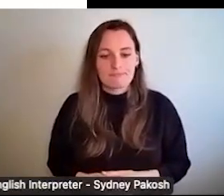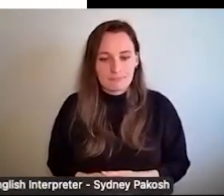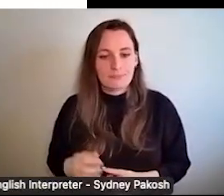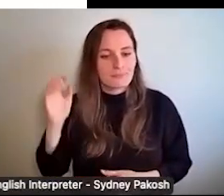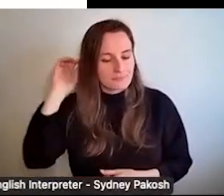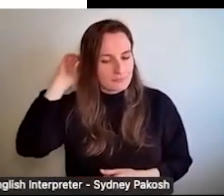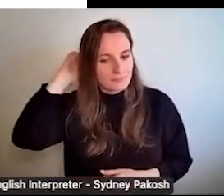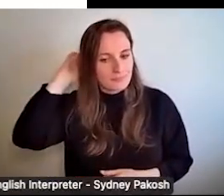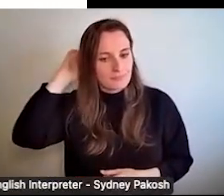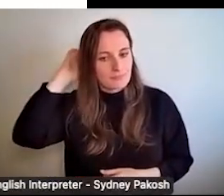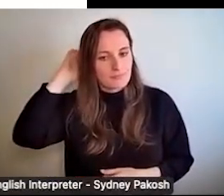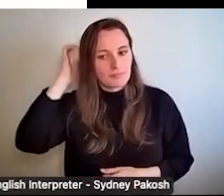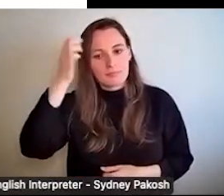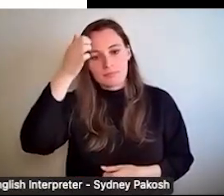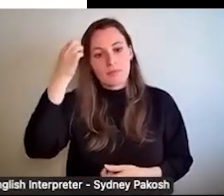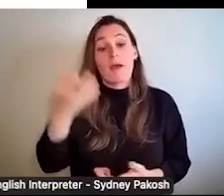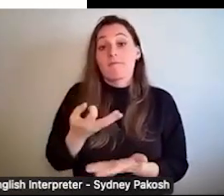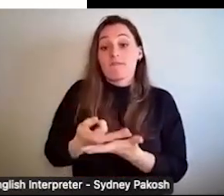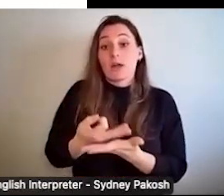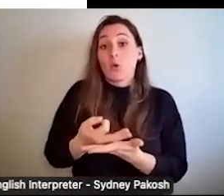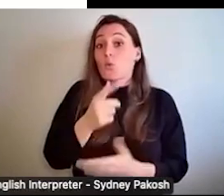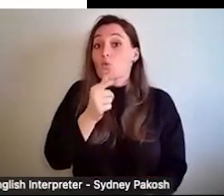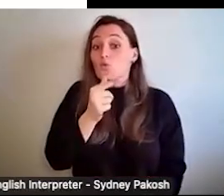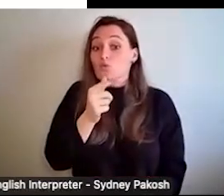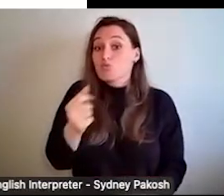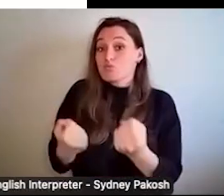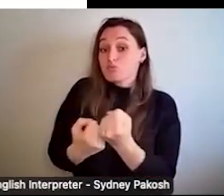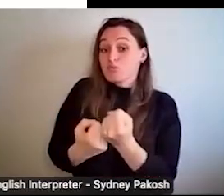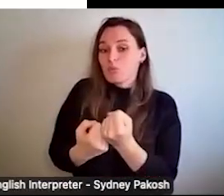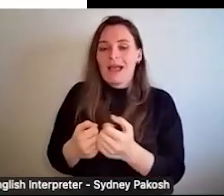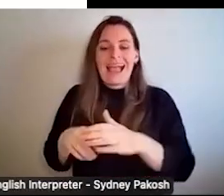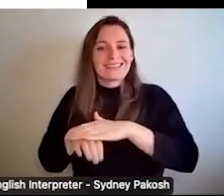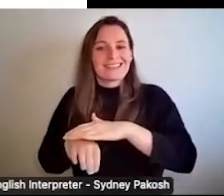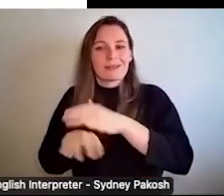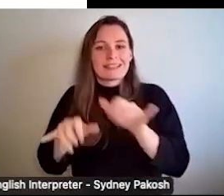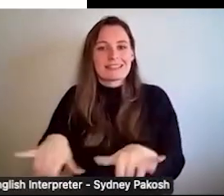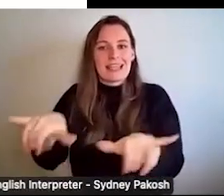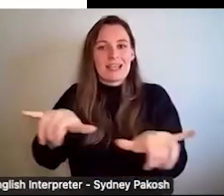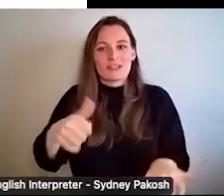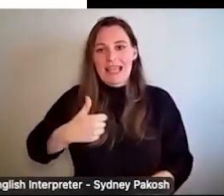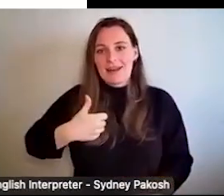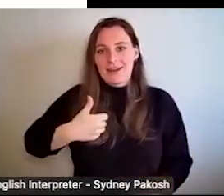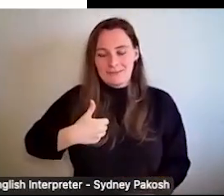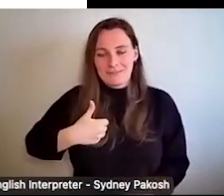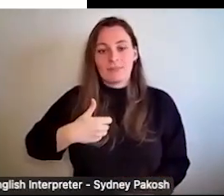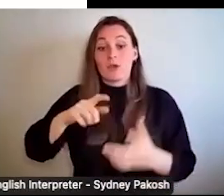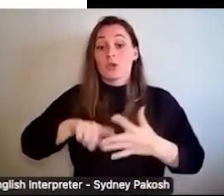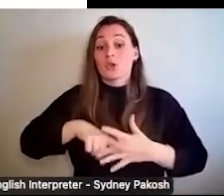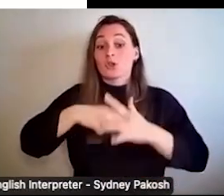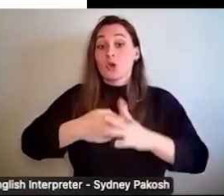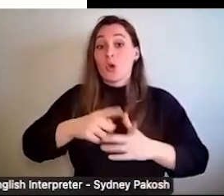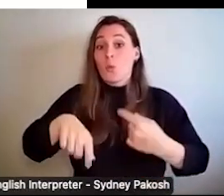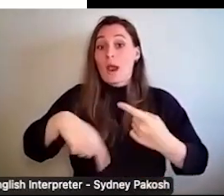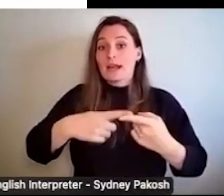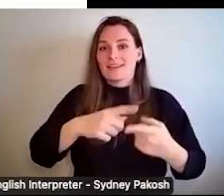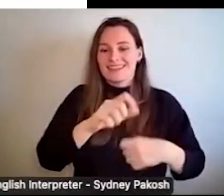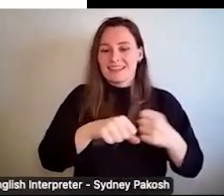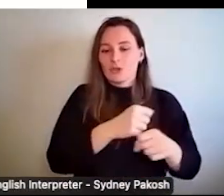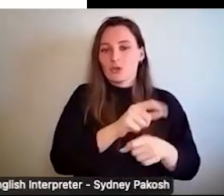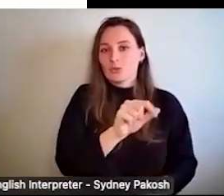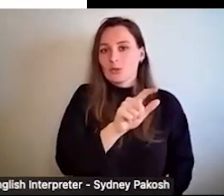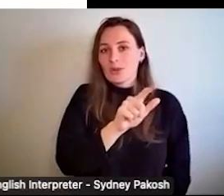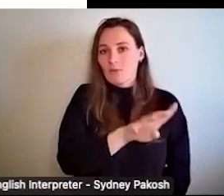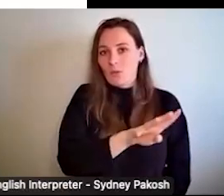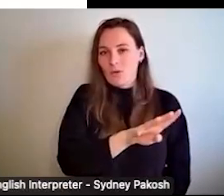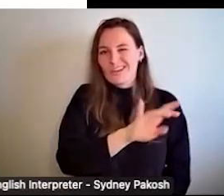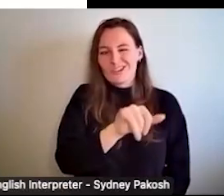This project is funded by Accessibility Standards Canada. We started in June of 2024, and it's a little bit